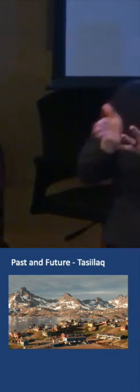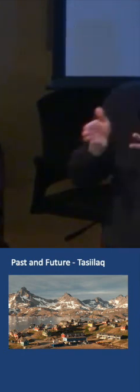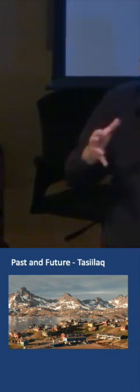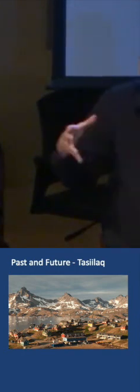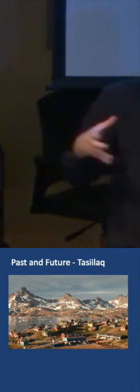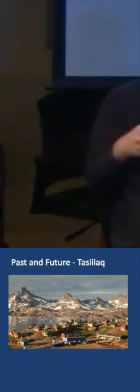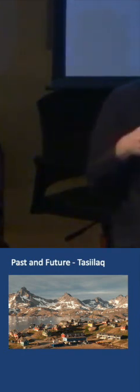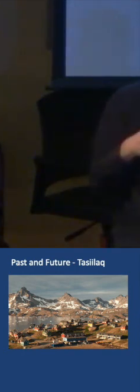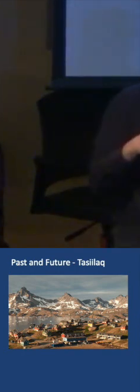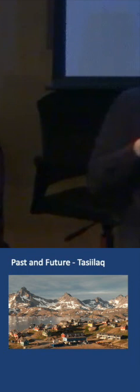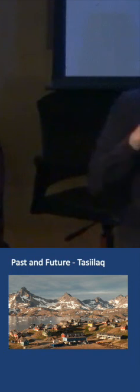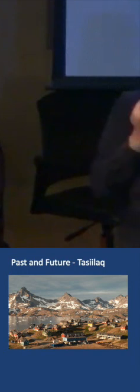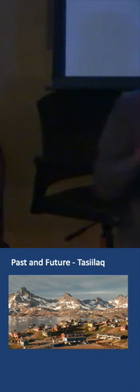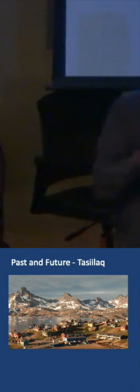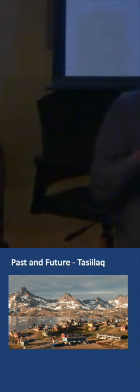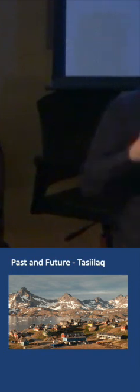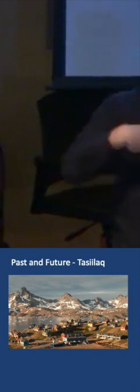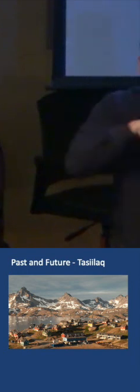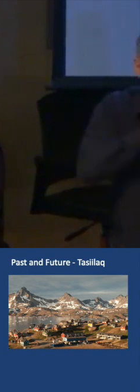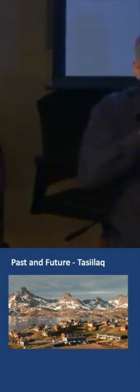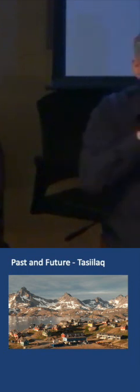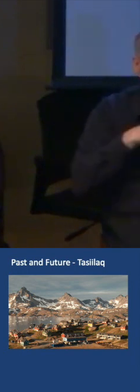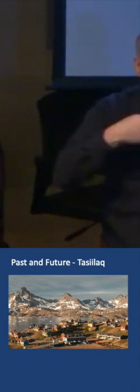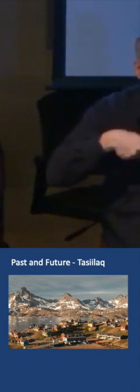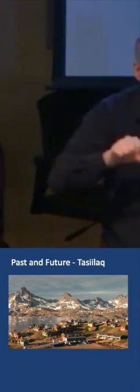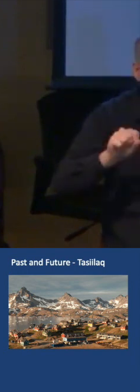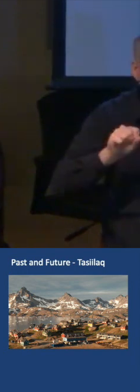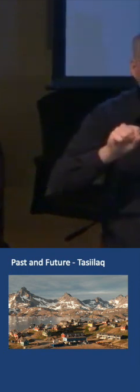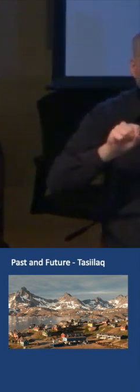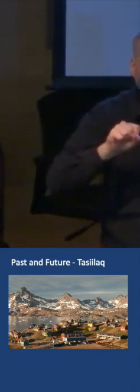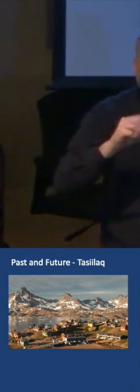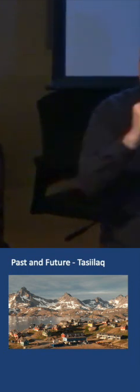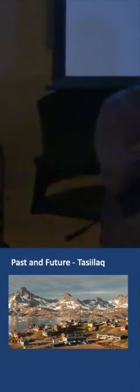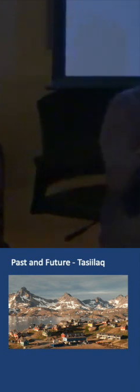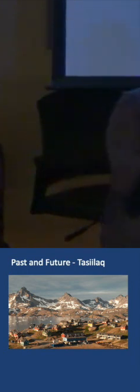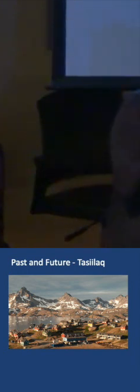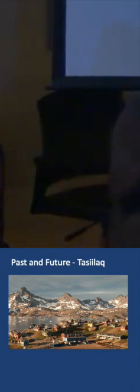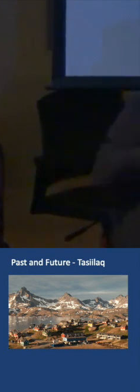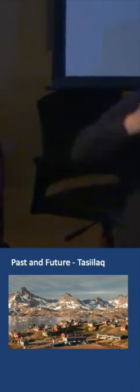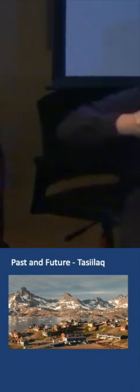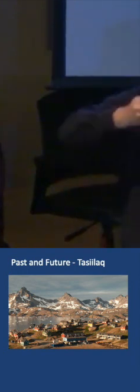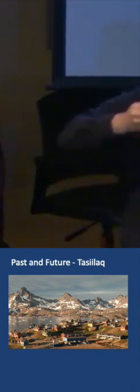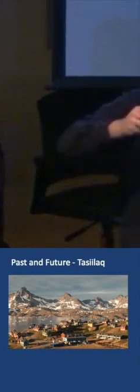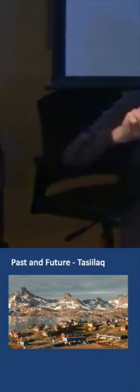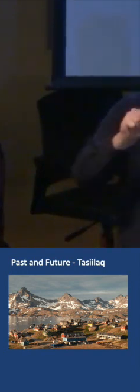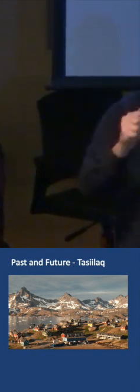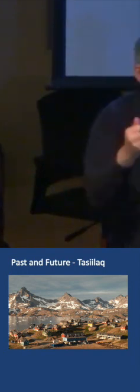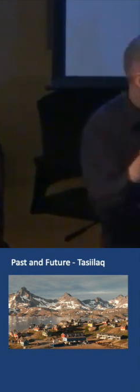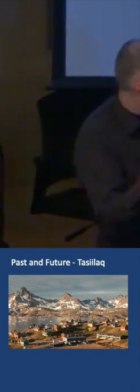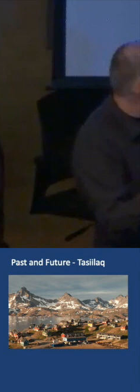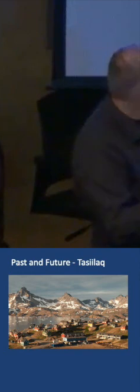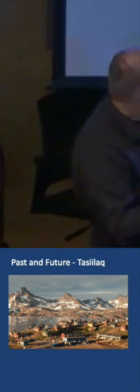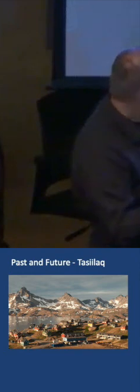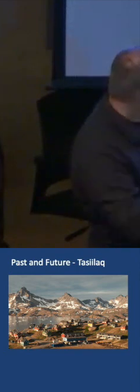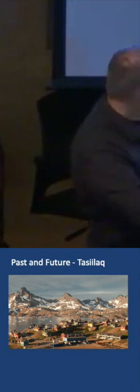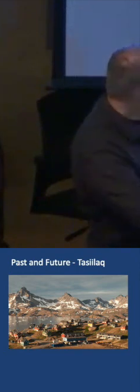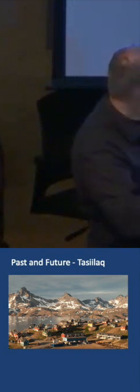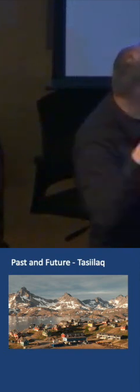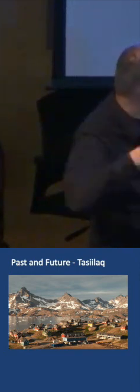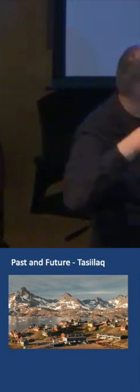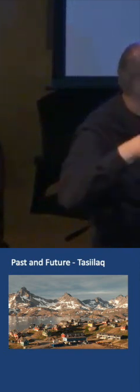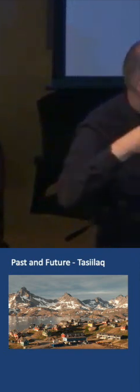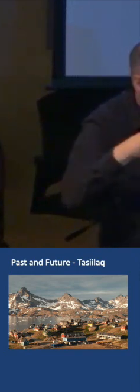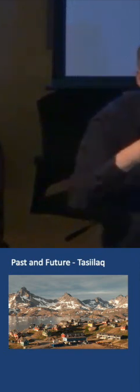together a history of change over the past, where we have records for this region. So atmosphere, ocean, sea